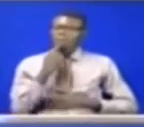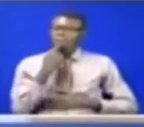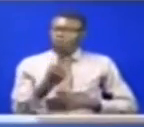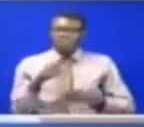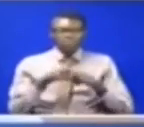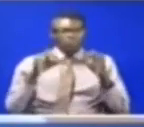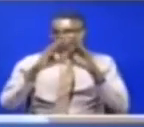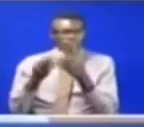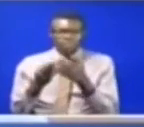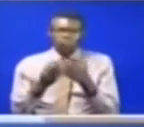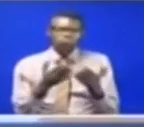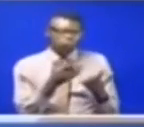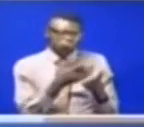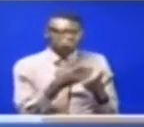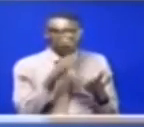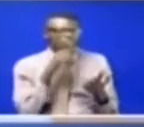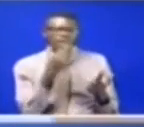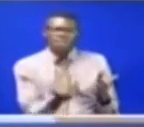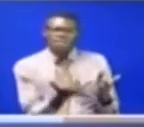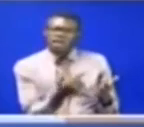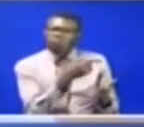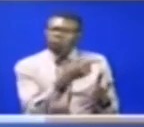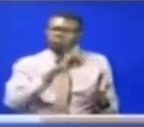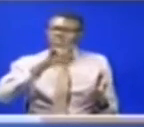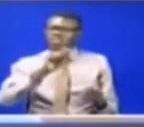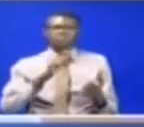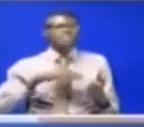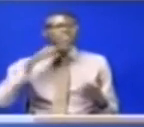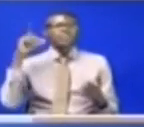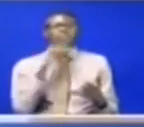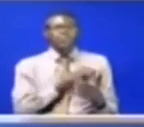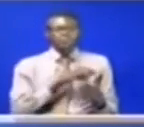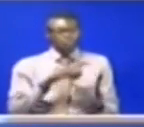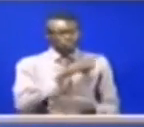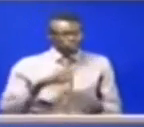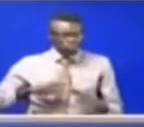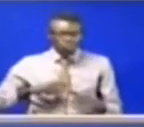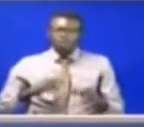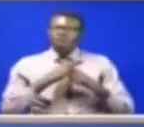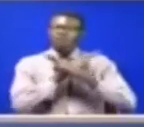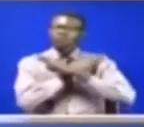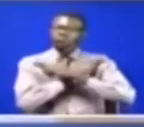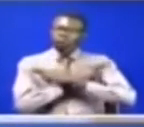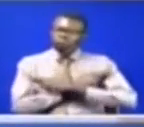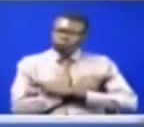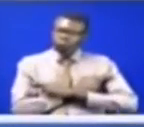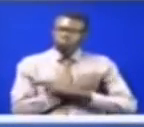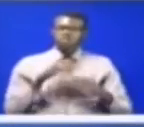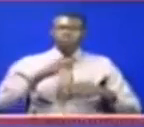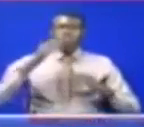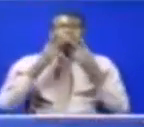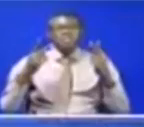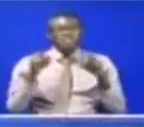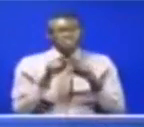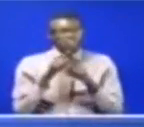for the loss of this young man, Jonathan Moi. May the Lord rest his soul in eternal peace. Former